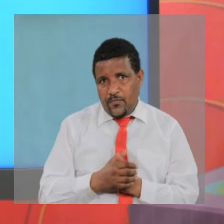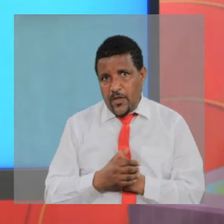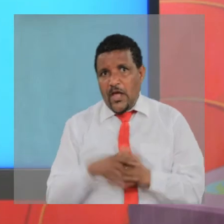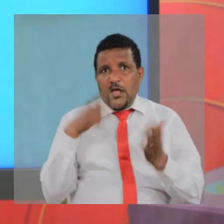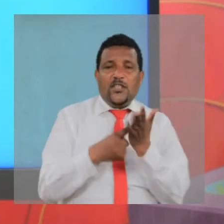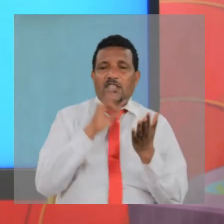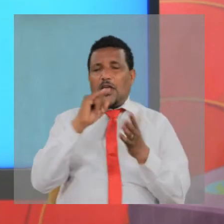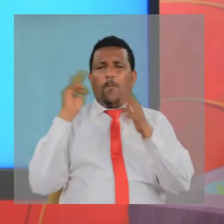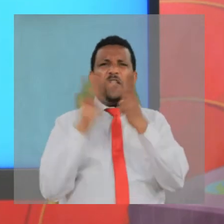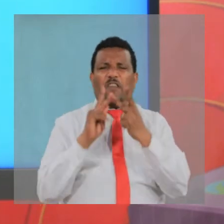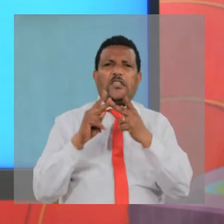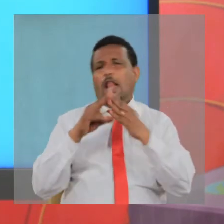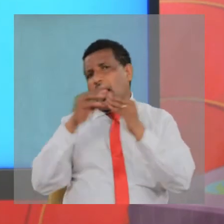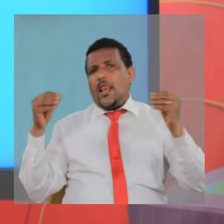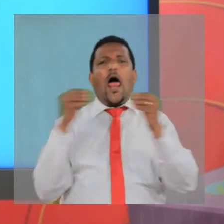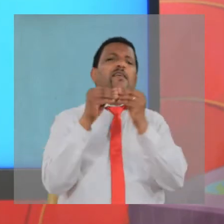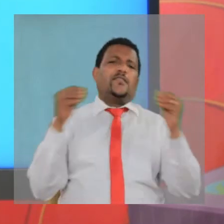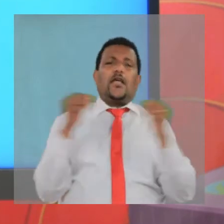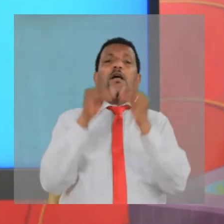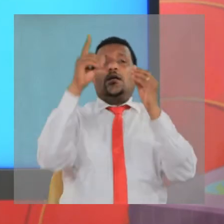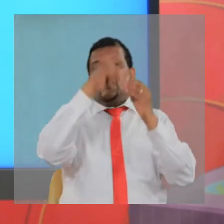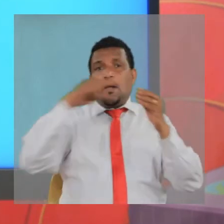This is the perfectly elastic demand curve.